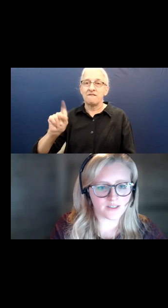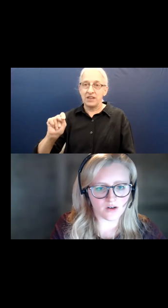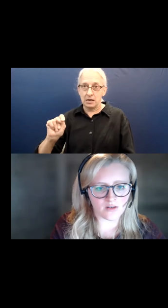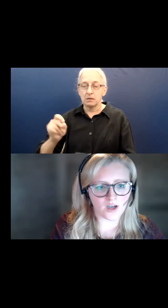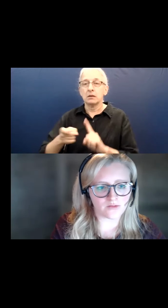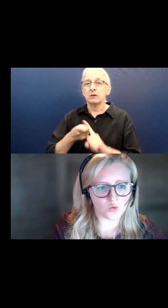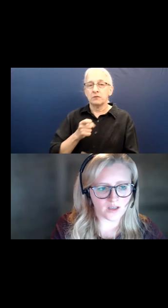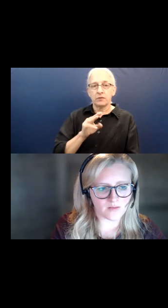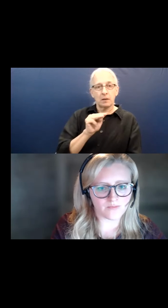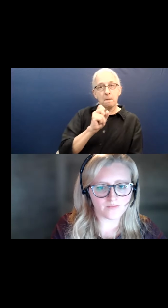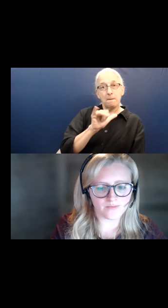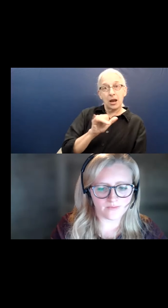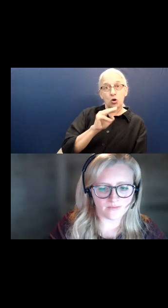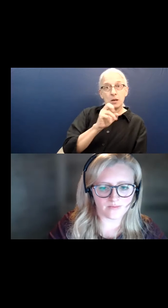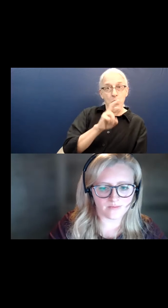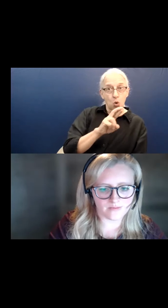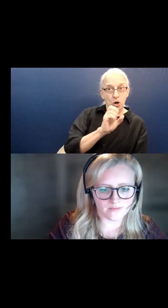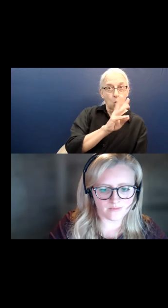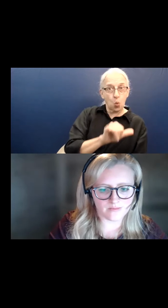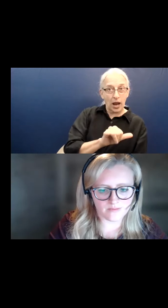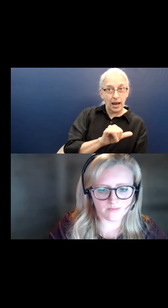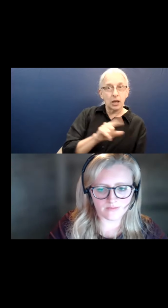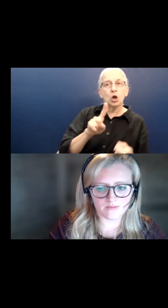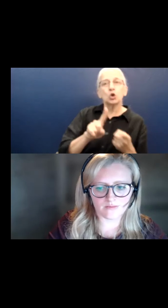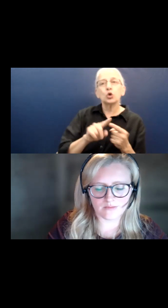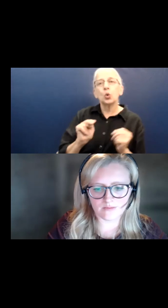of SR 520.